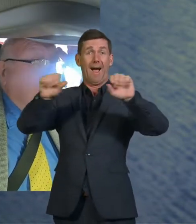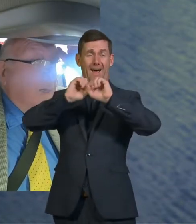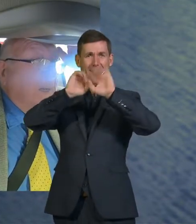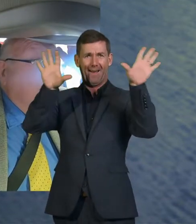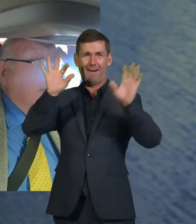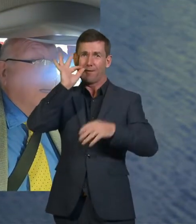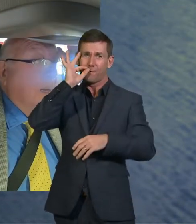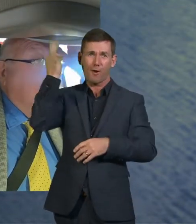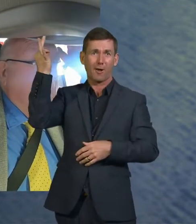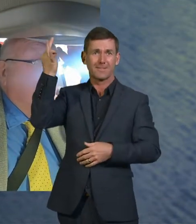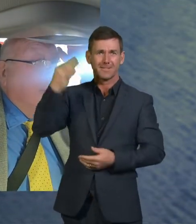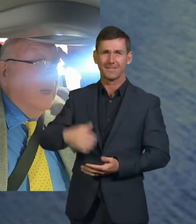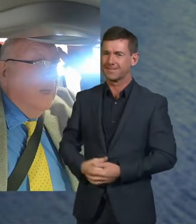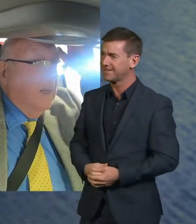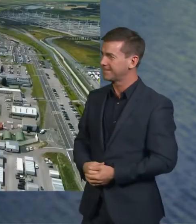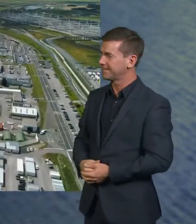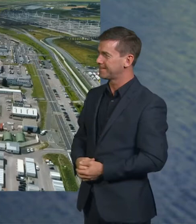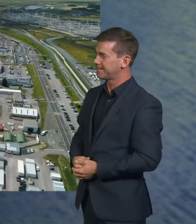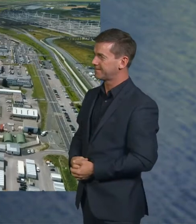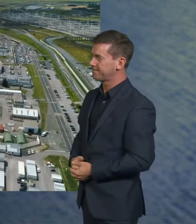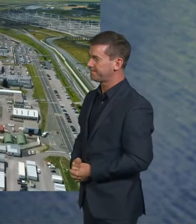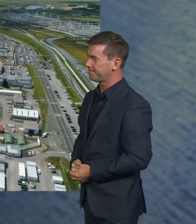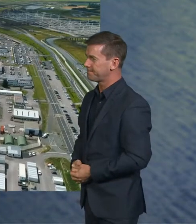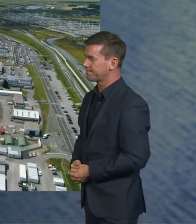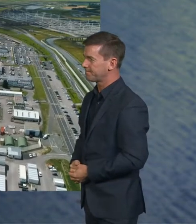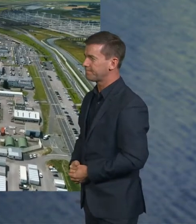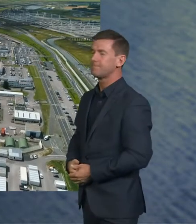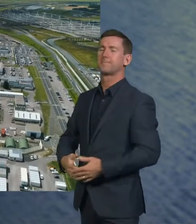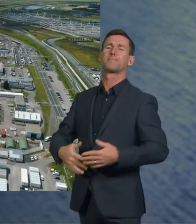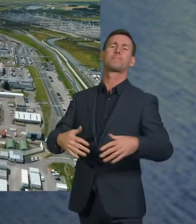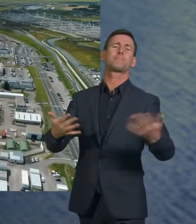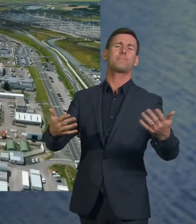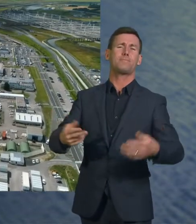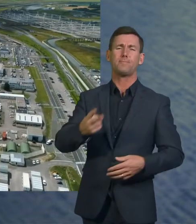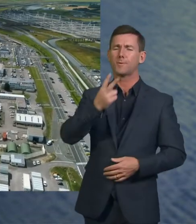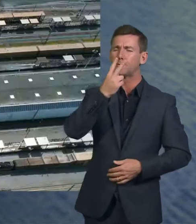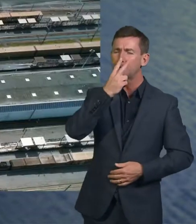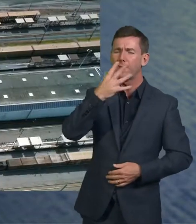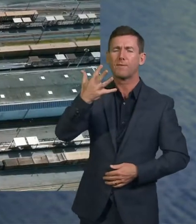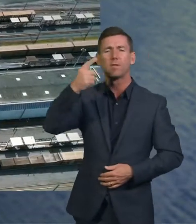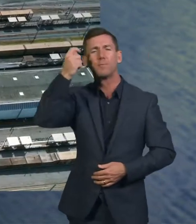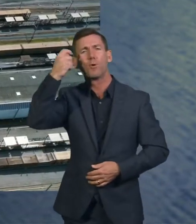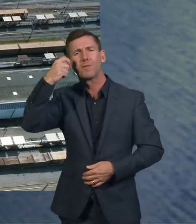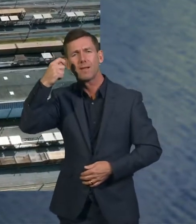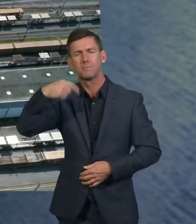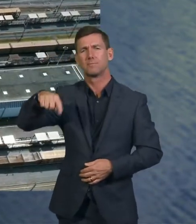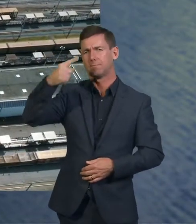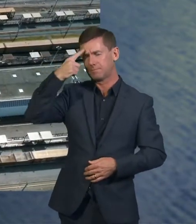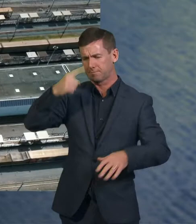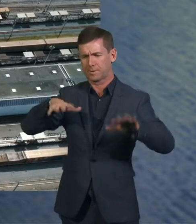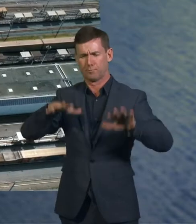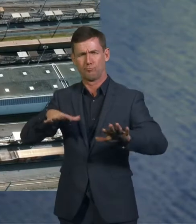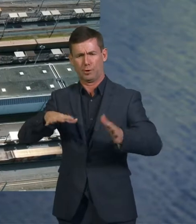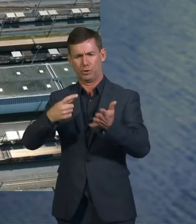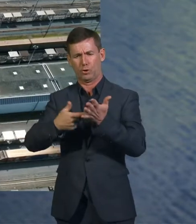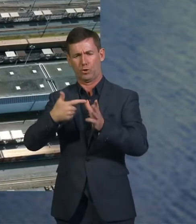front. Look, we're in front. To mark the Channel Tunnel's birthday, there's a group of British rappers inside